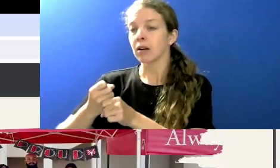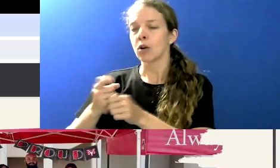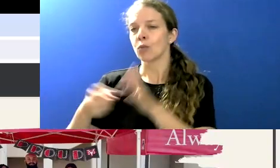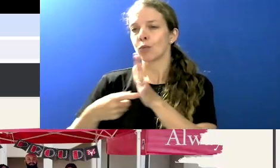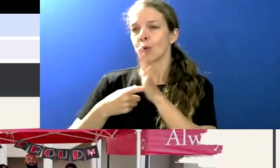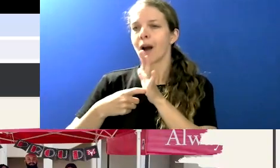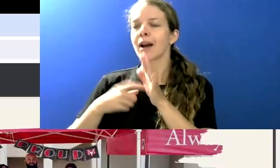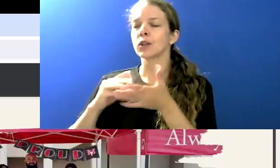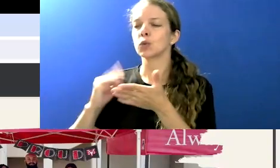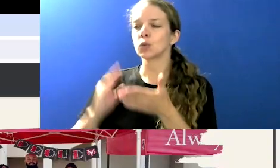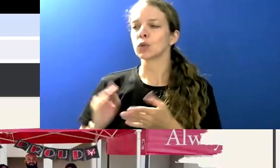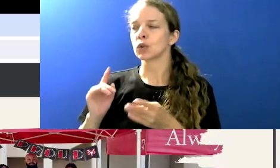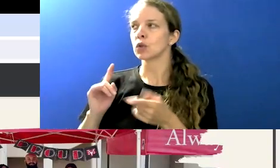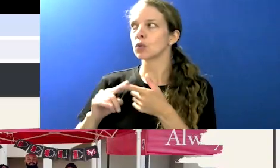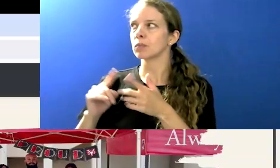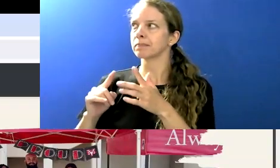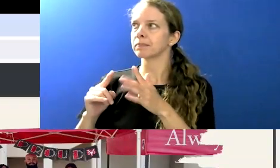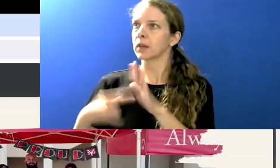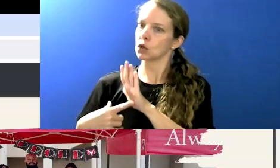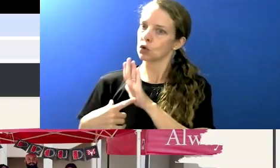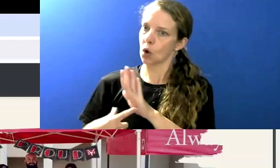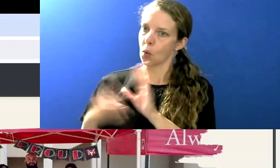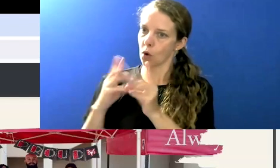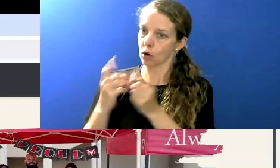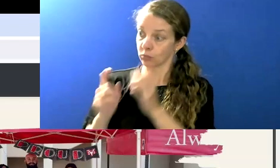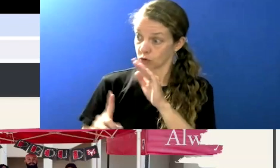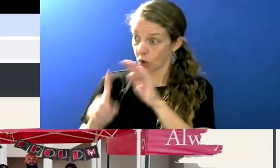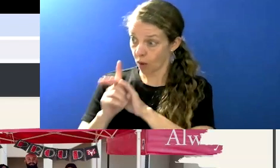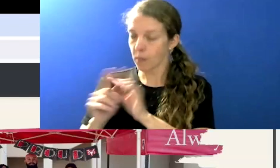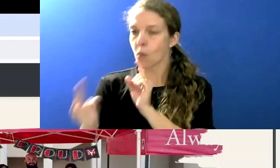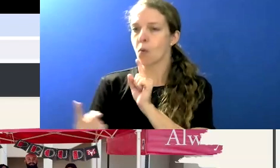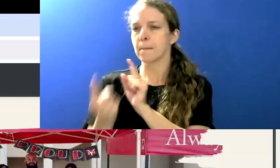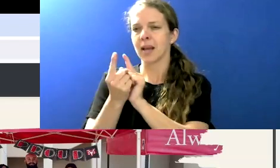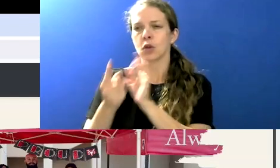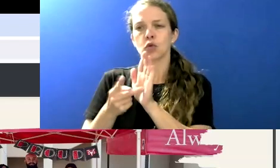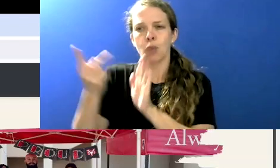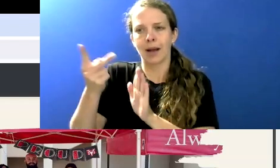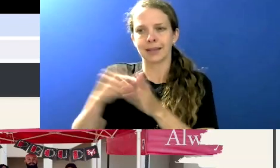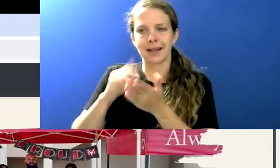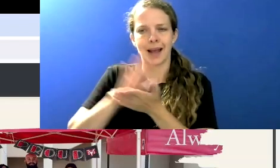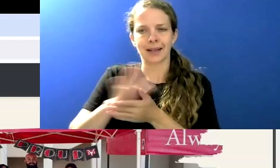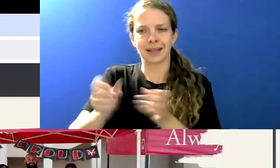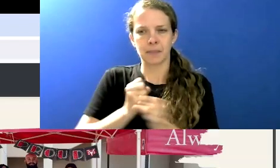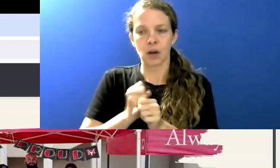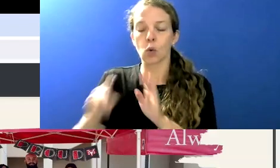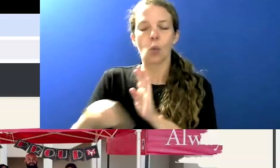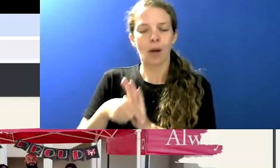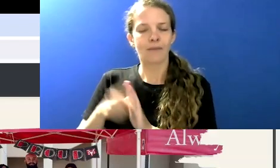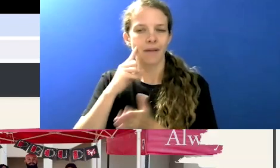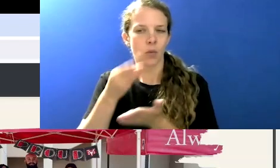our students to show to our workshops or meet with us at least twice throughout the academic year so they can qualify for our